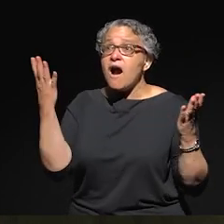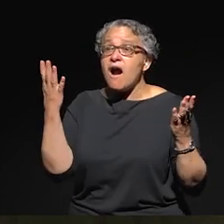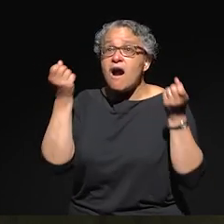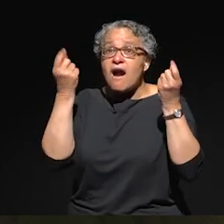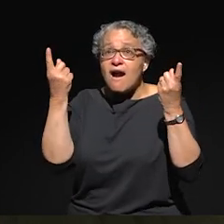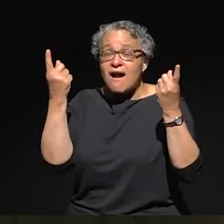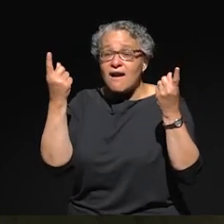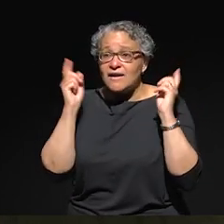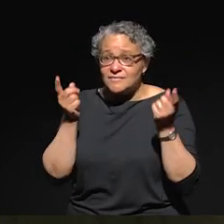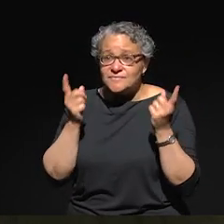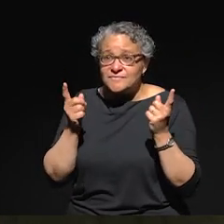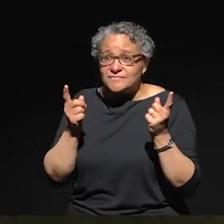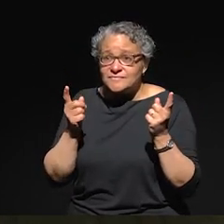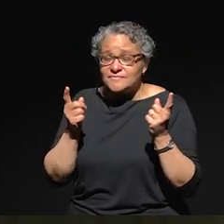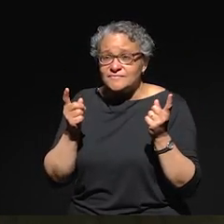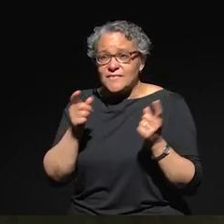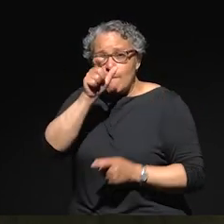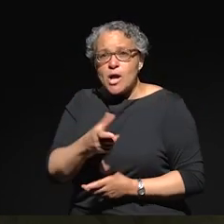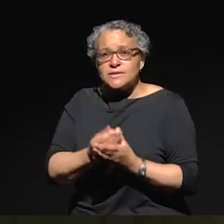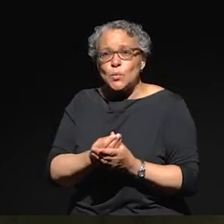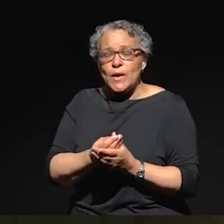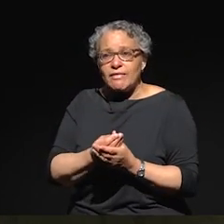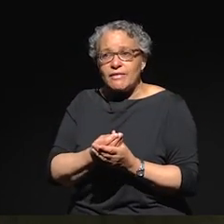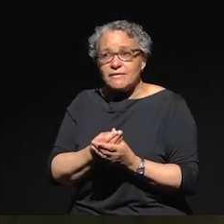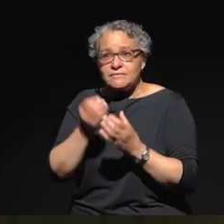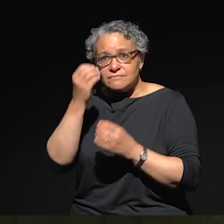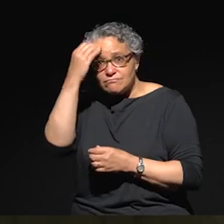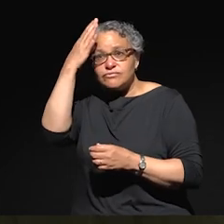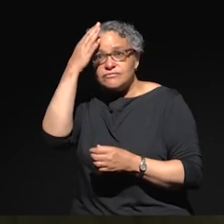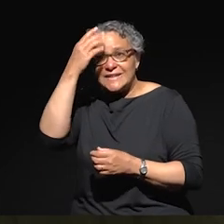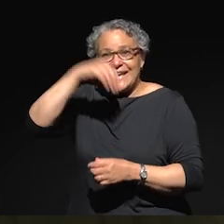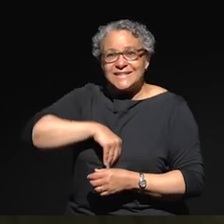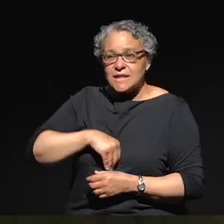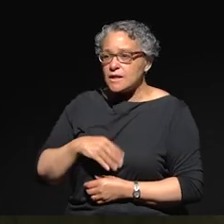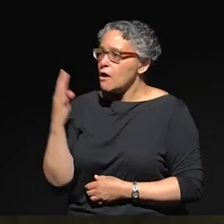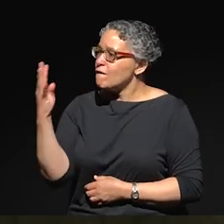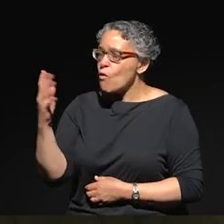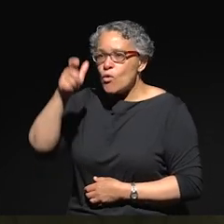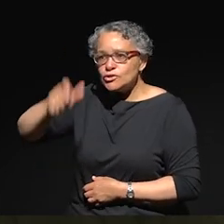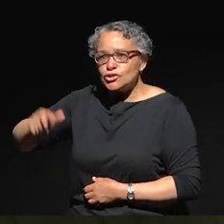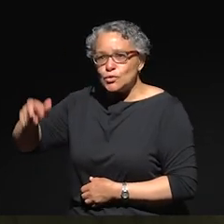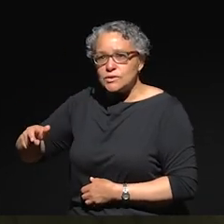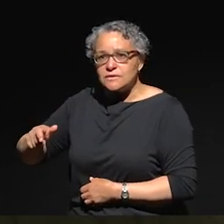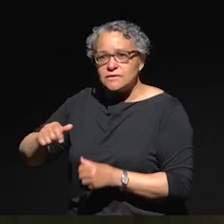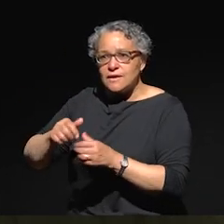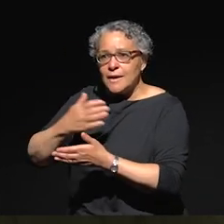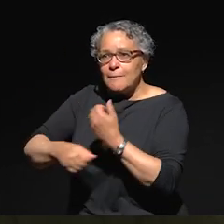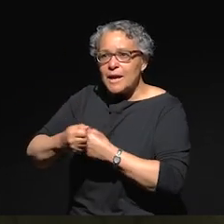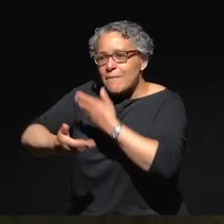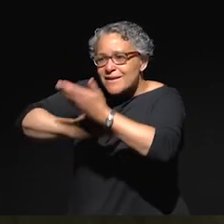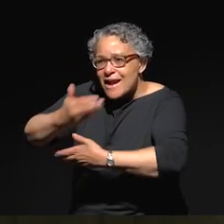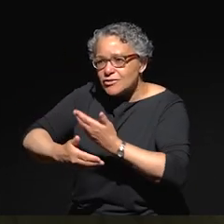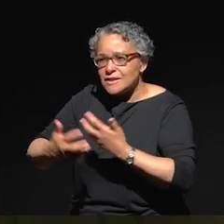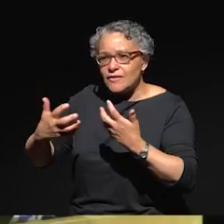who's understanding, suddenly has insight. And in a way, these four students become a sequential narrative of the process